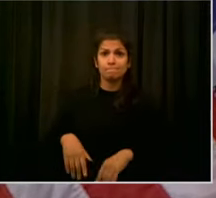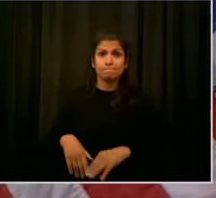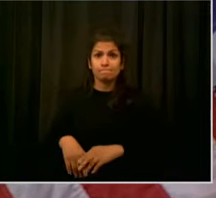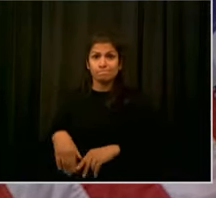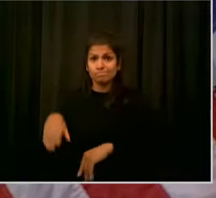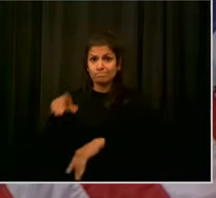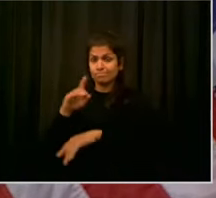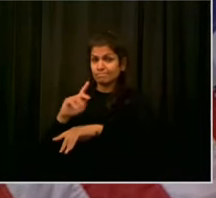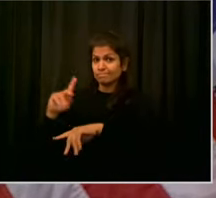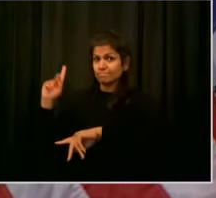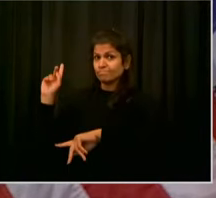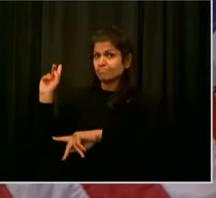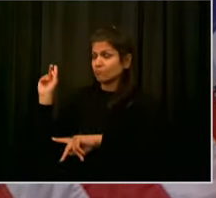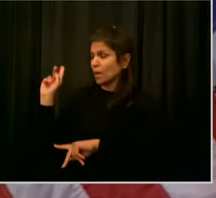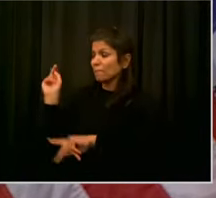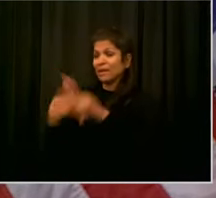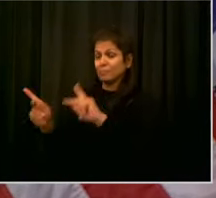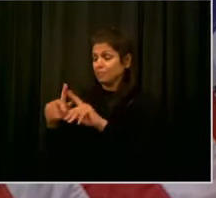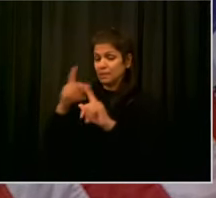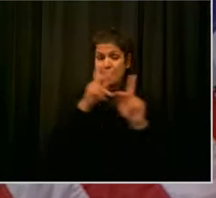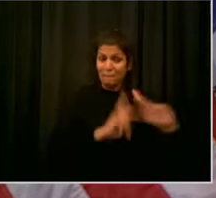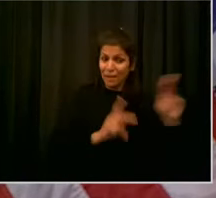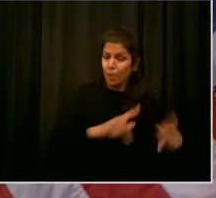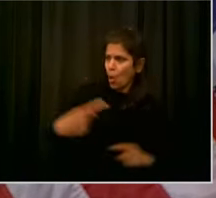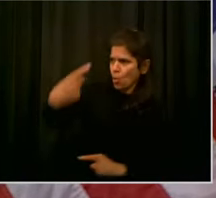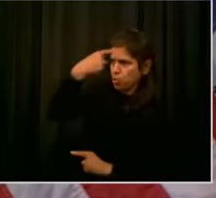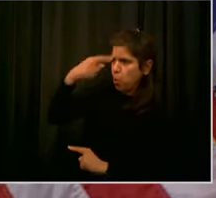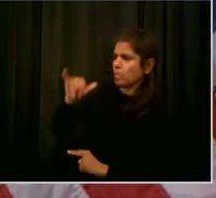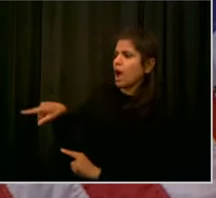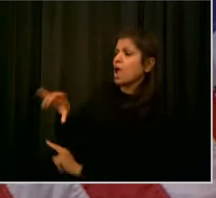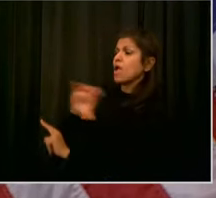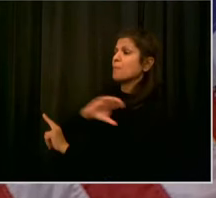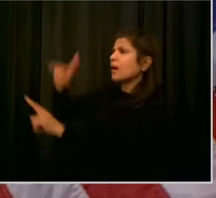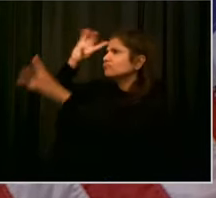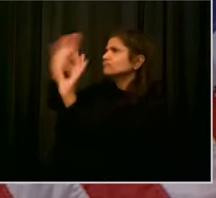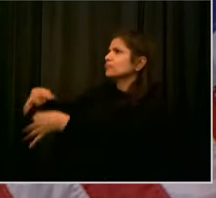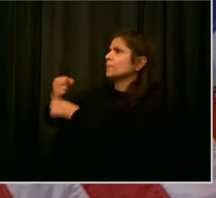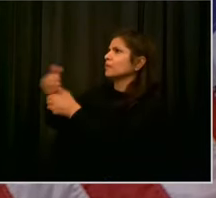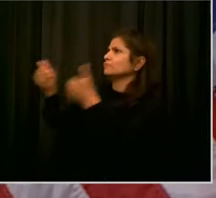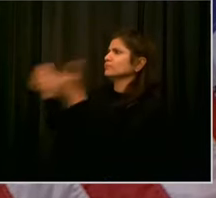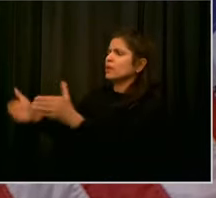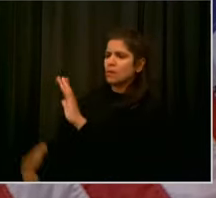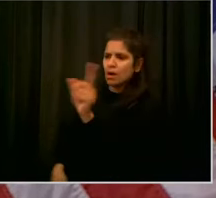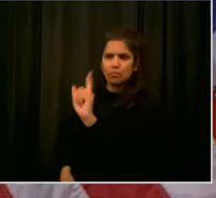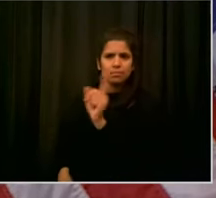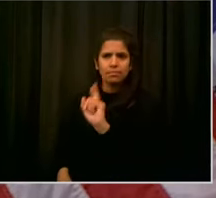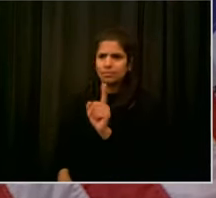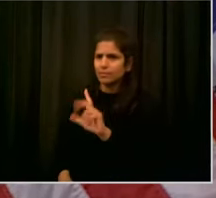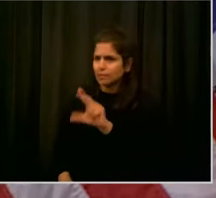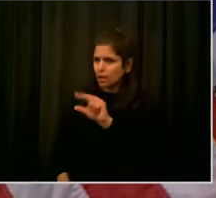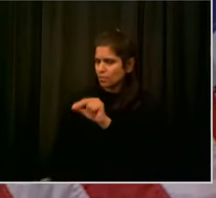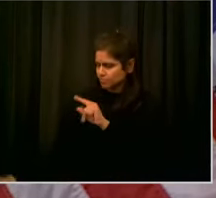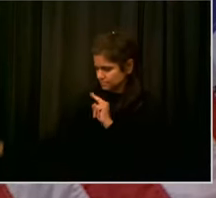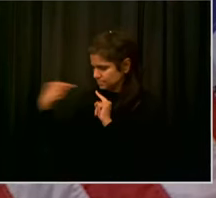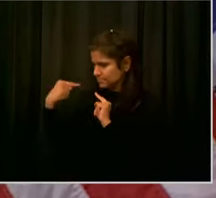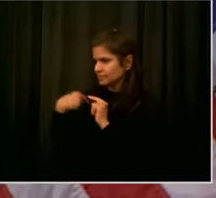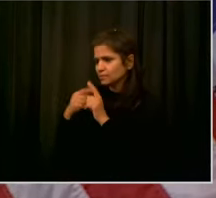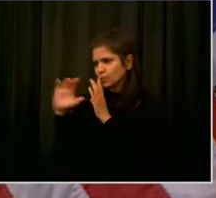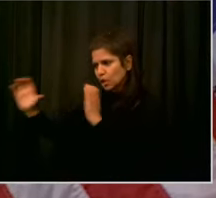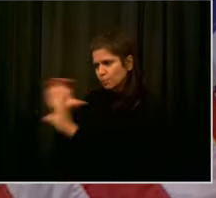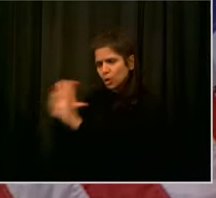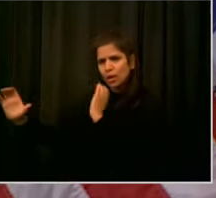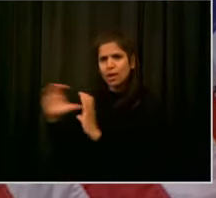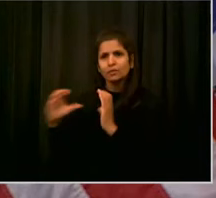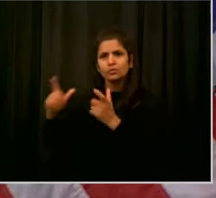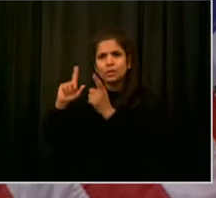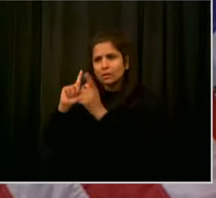week? Dermot Shea and Terry Monahan, I think they've been spot on in their judgments. A couple of things happened